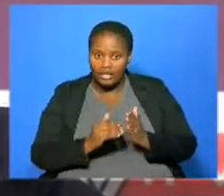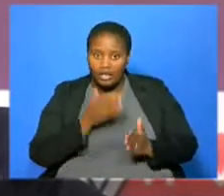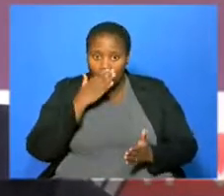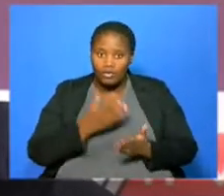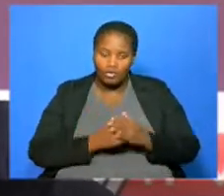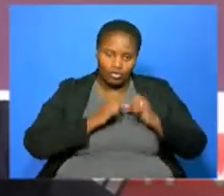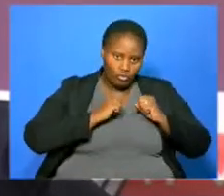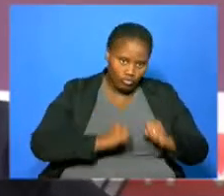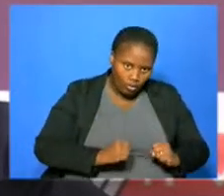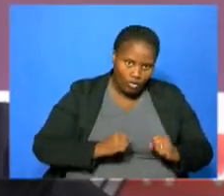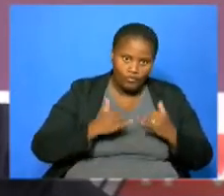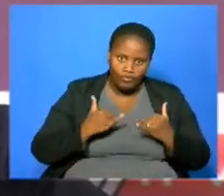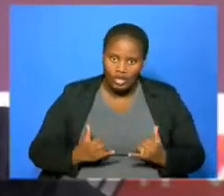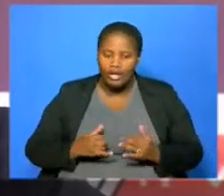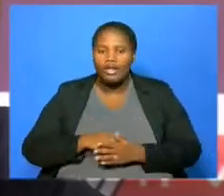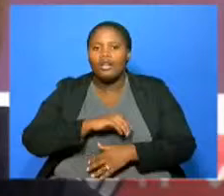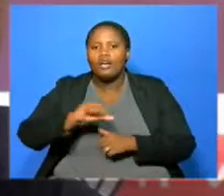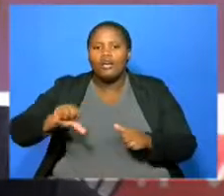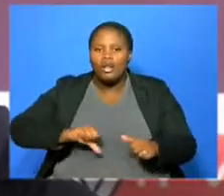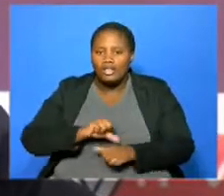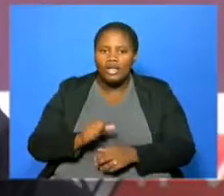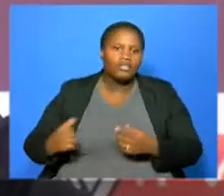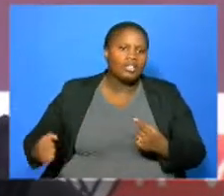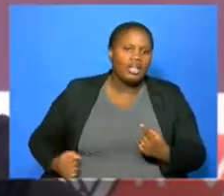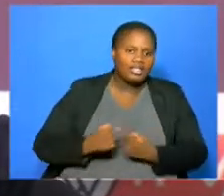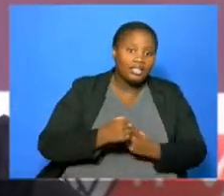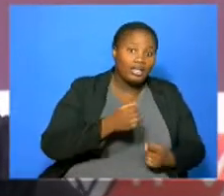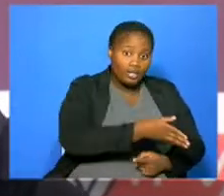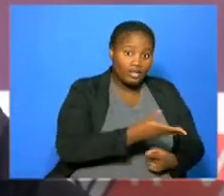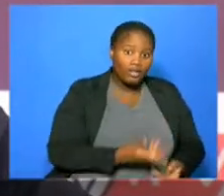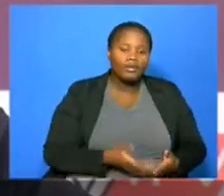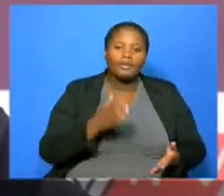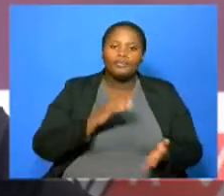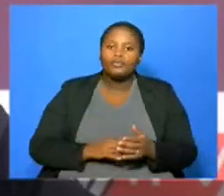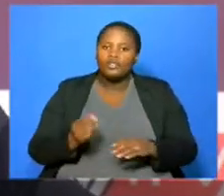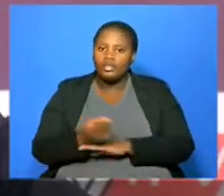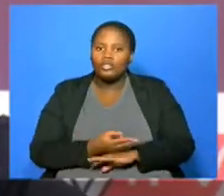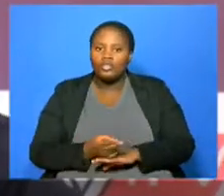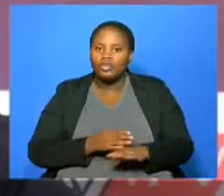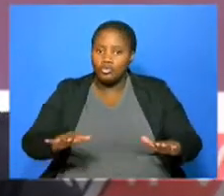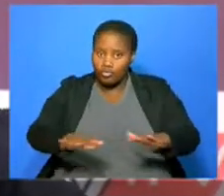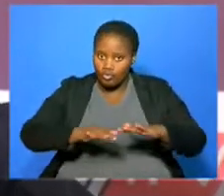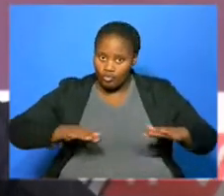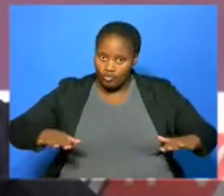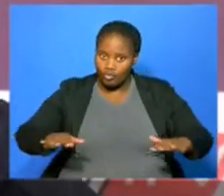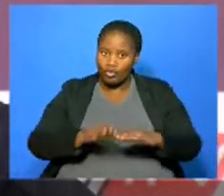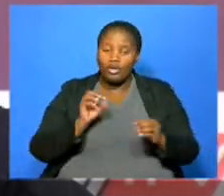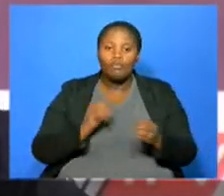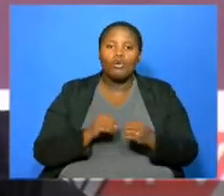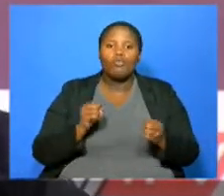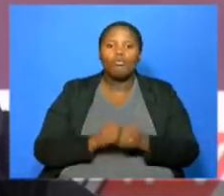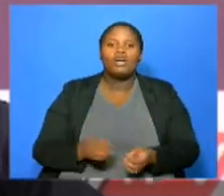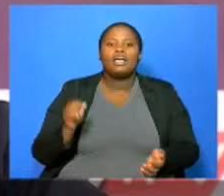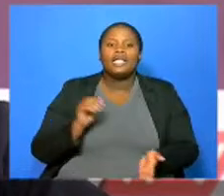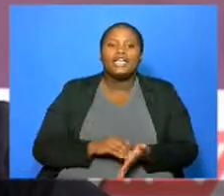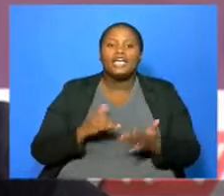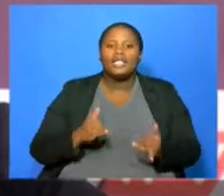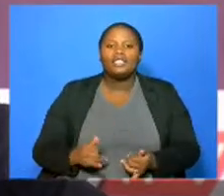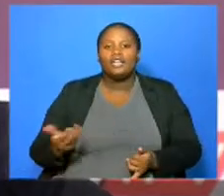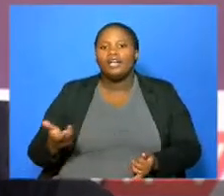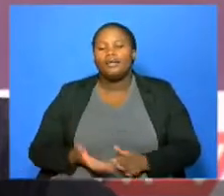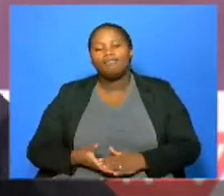very strong. We were just all over the opponent. We tried to use the width as much as possible. And when we